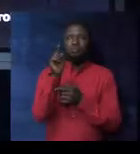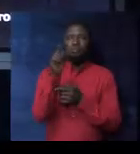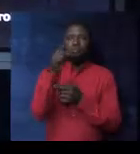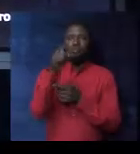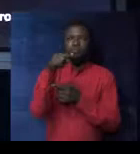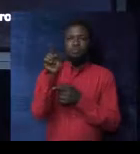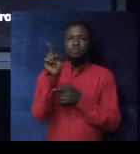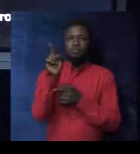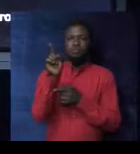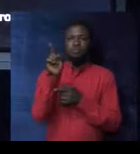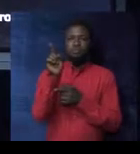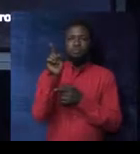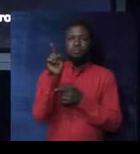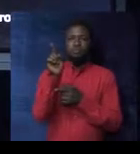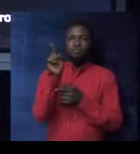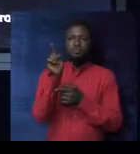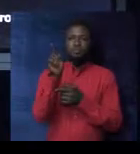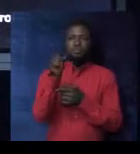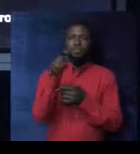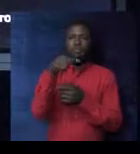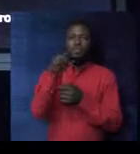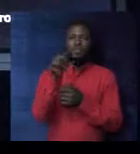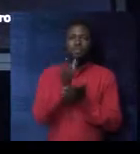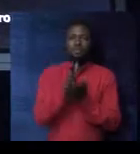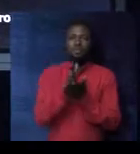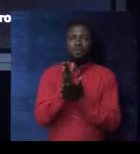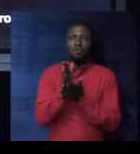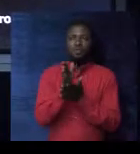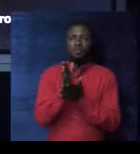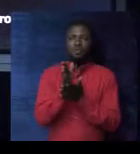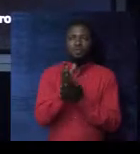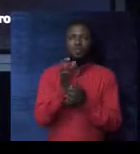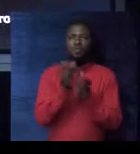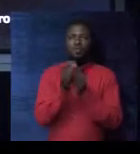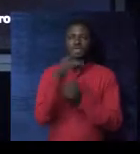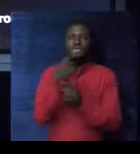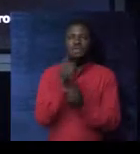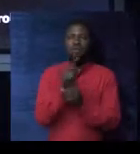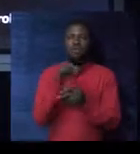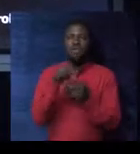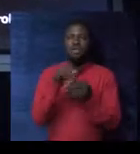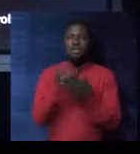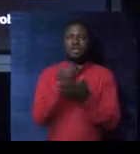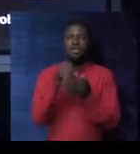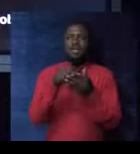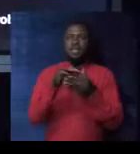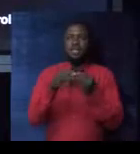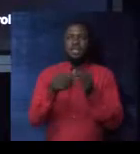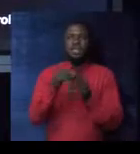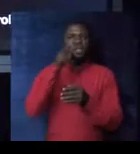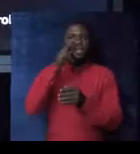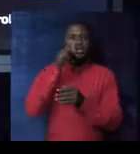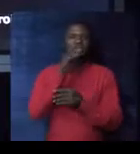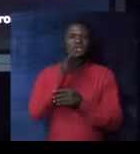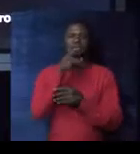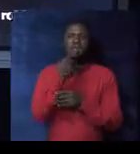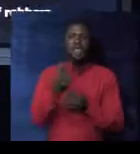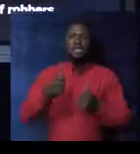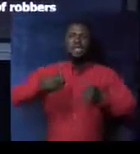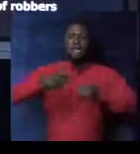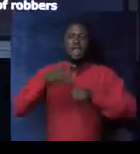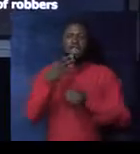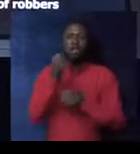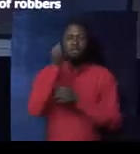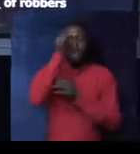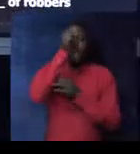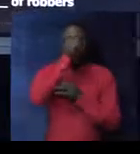is herd, then give yourself a tick. Tick it right. Which is the proper noun in the sentence? Nigeria